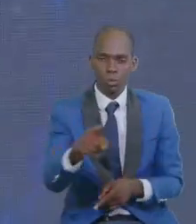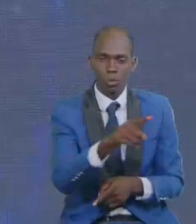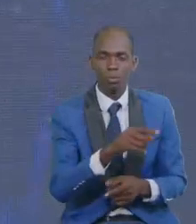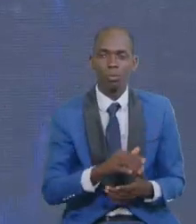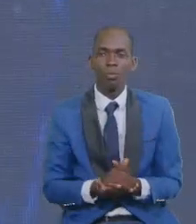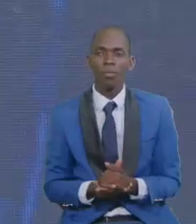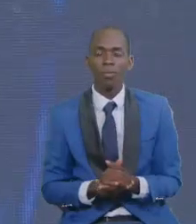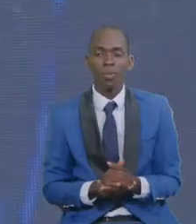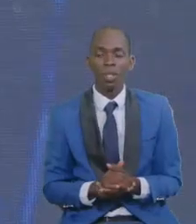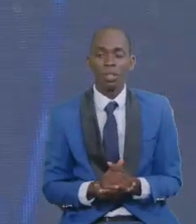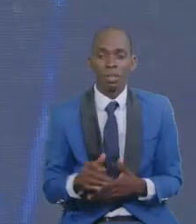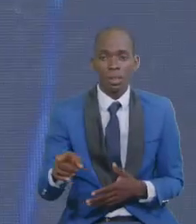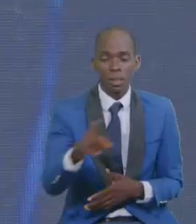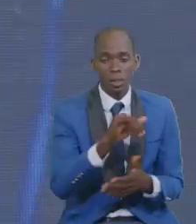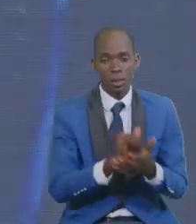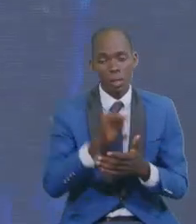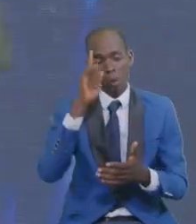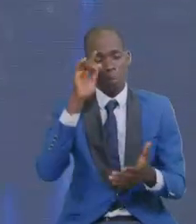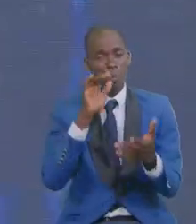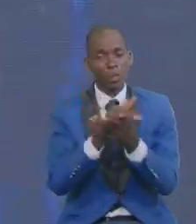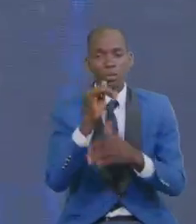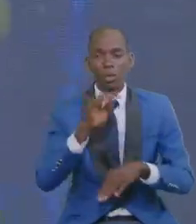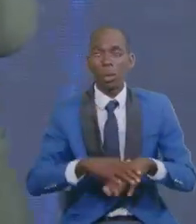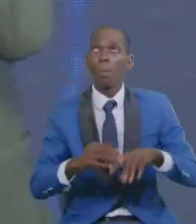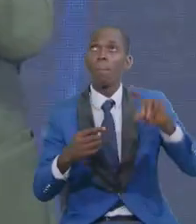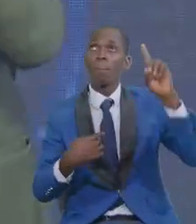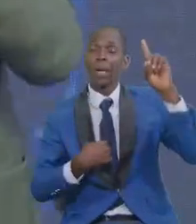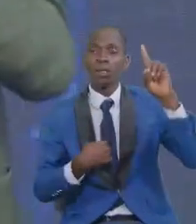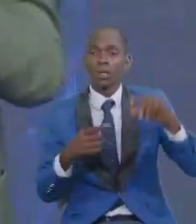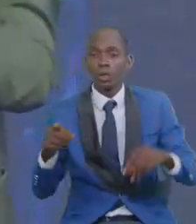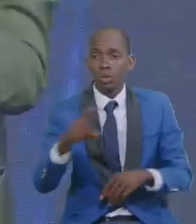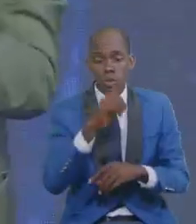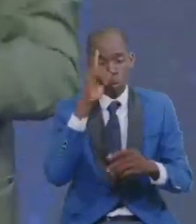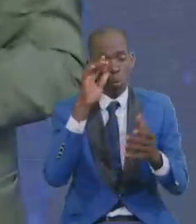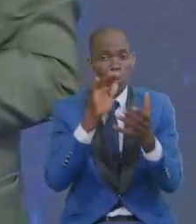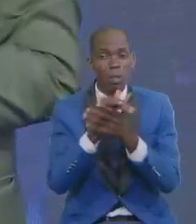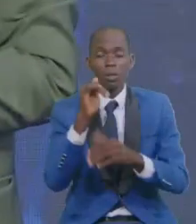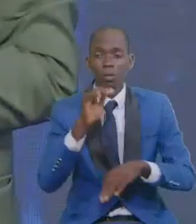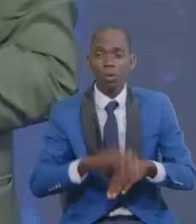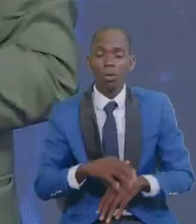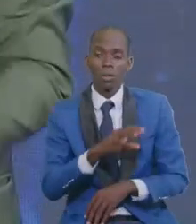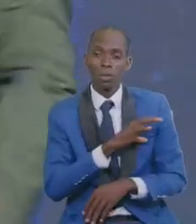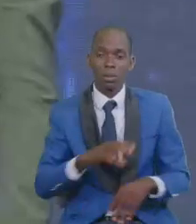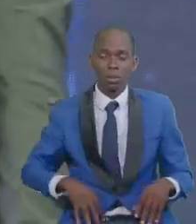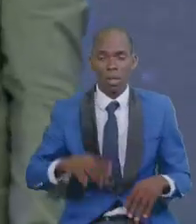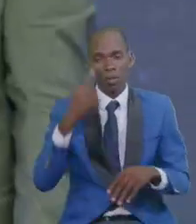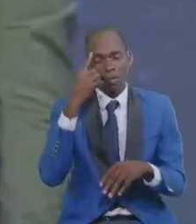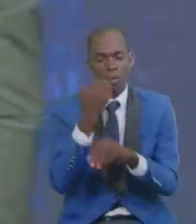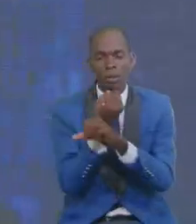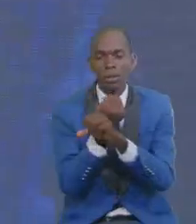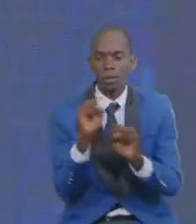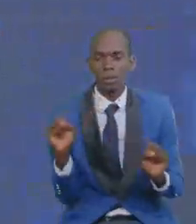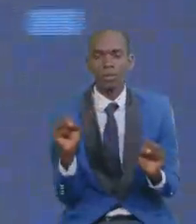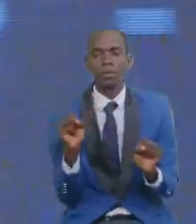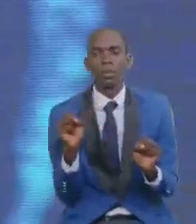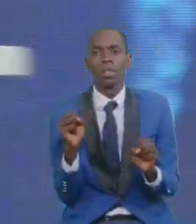he that believeth on me, you believe on him for salvation.